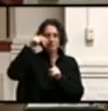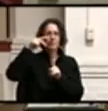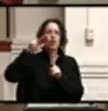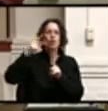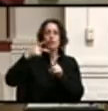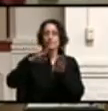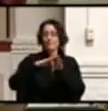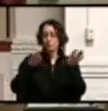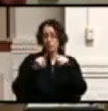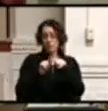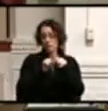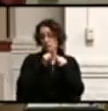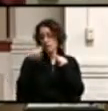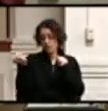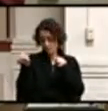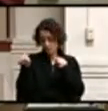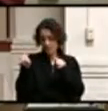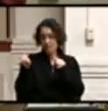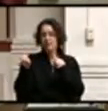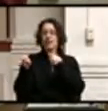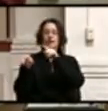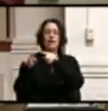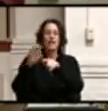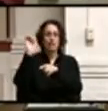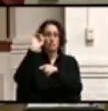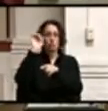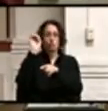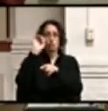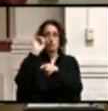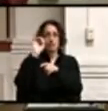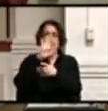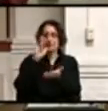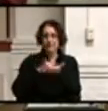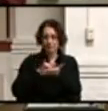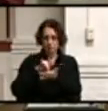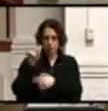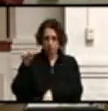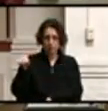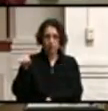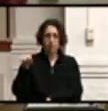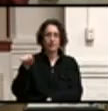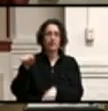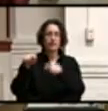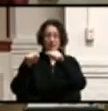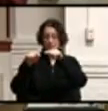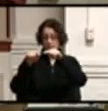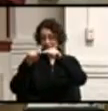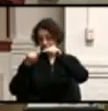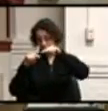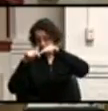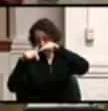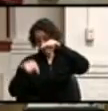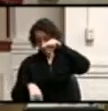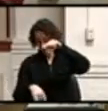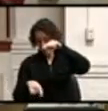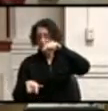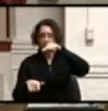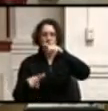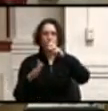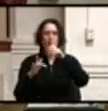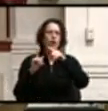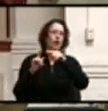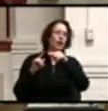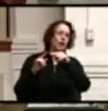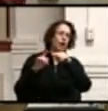is Emergency Operations Center. Below that is basically the heart of the facility with the technology data